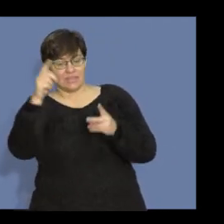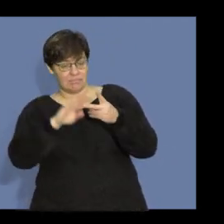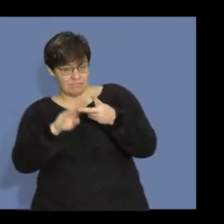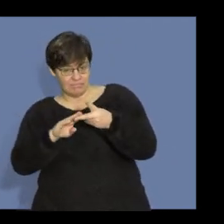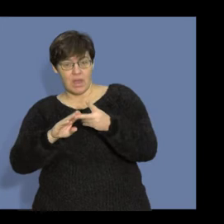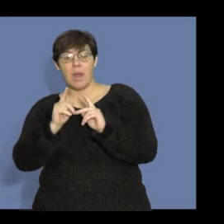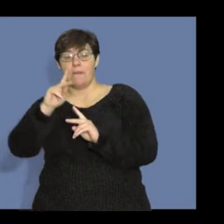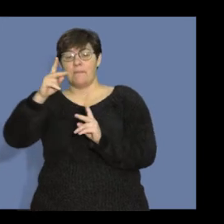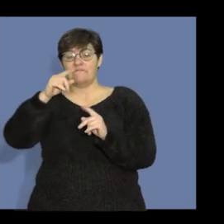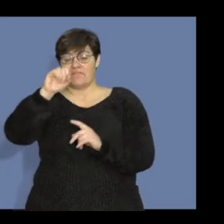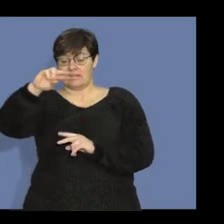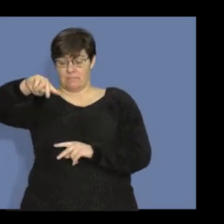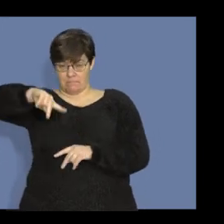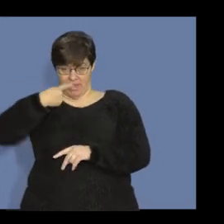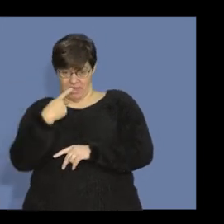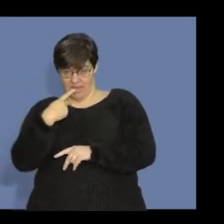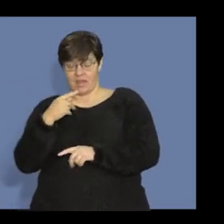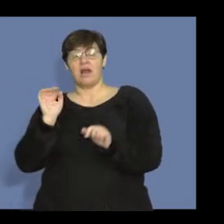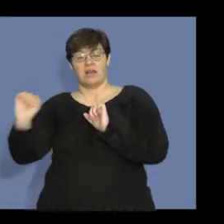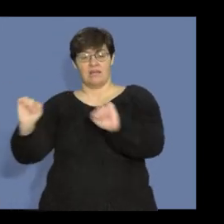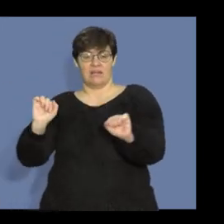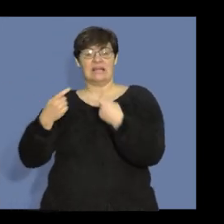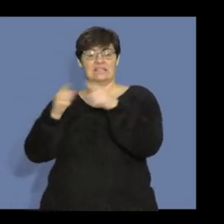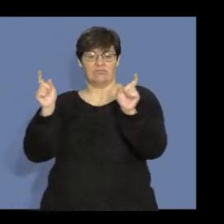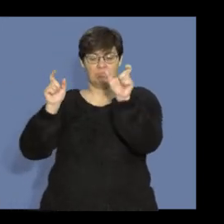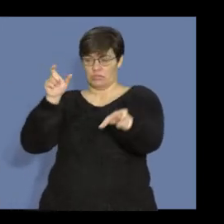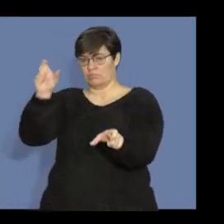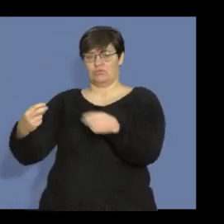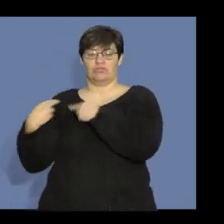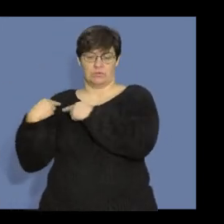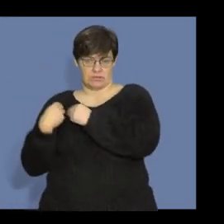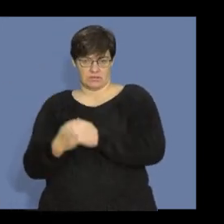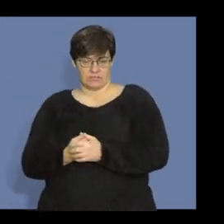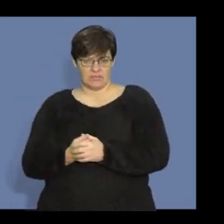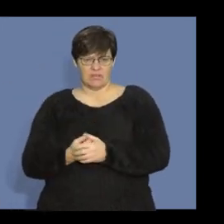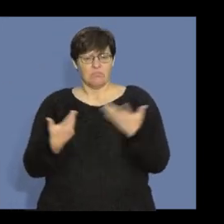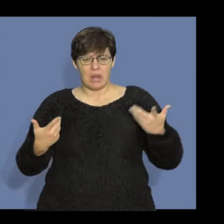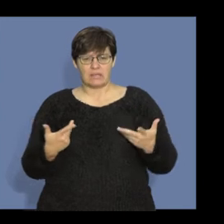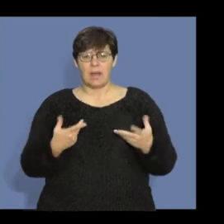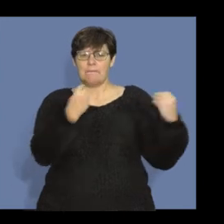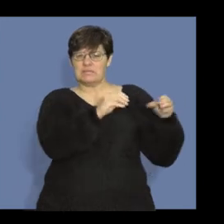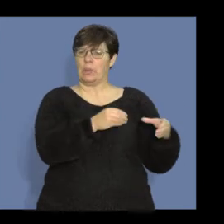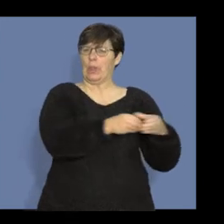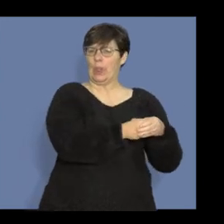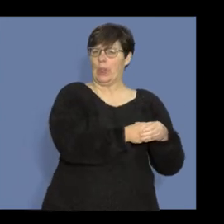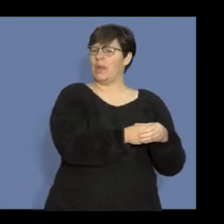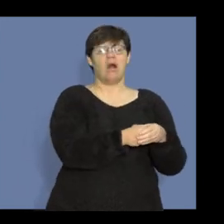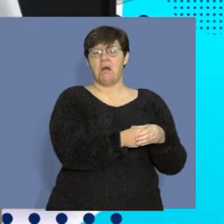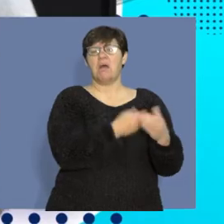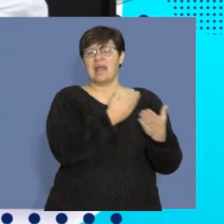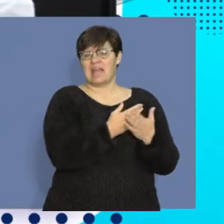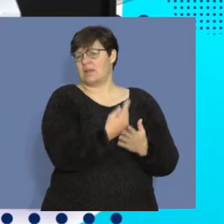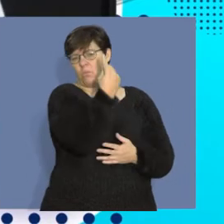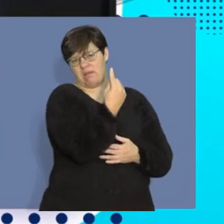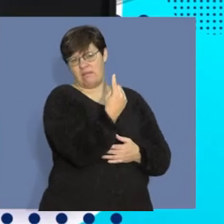output. Obviously, if like I said earlier on, depending on the size of the enterprise,